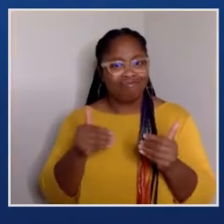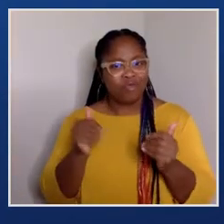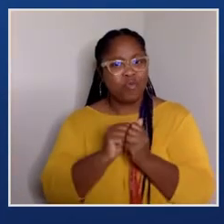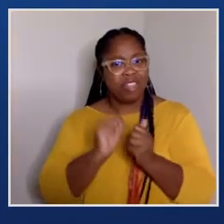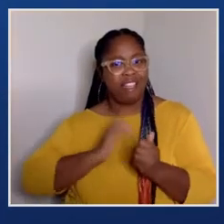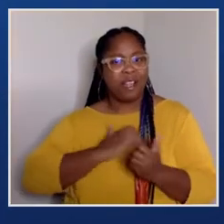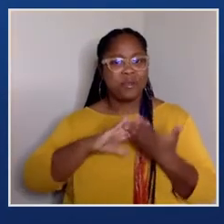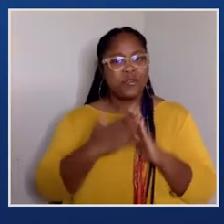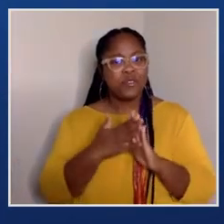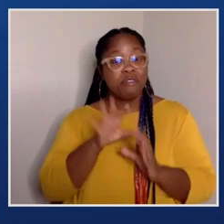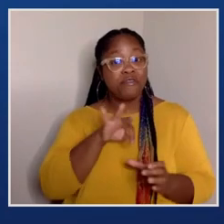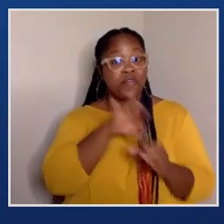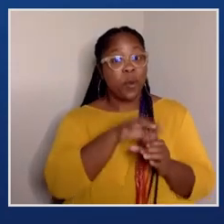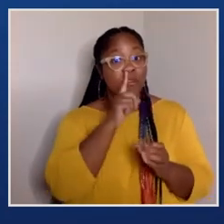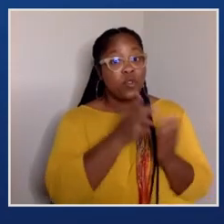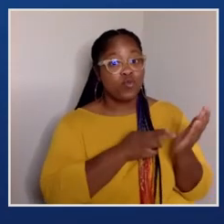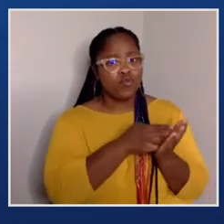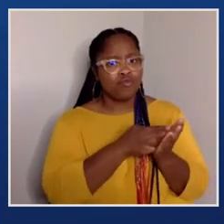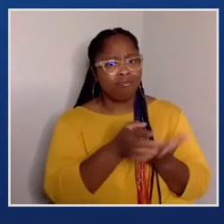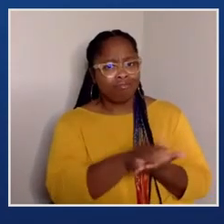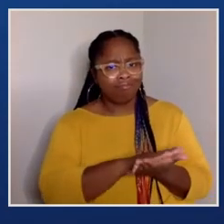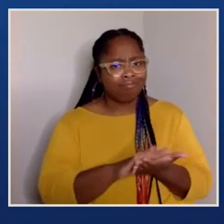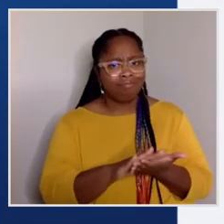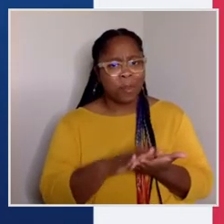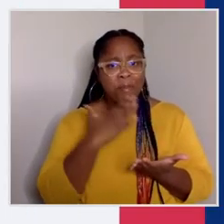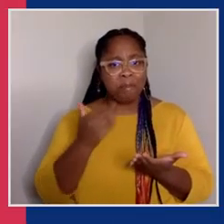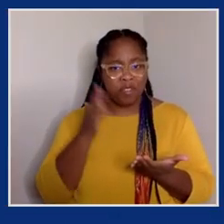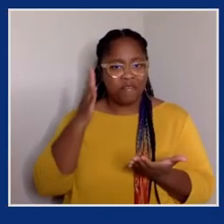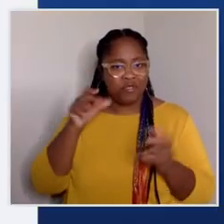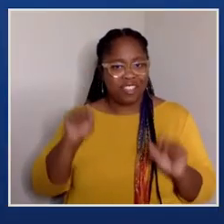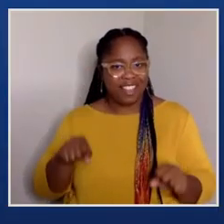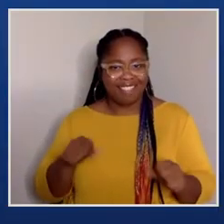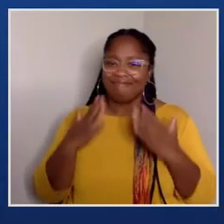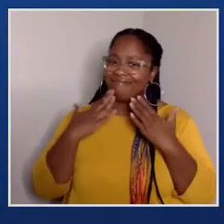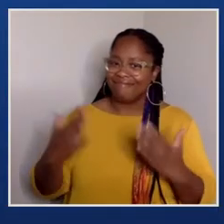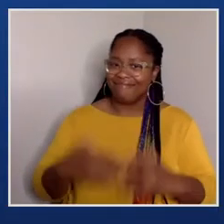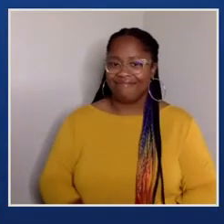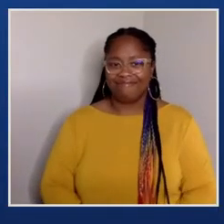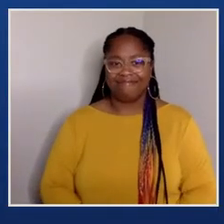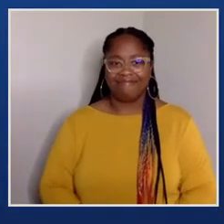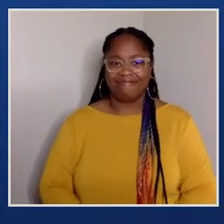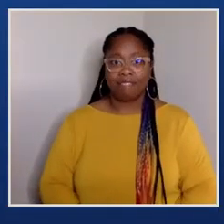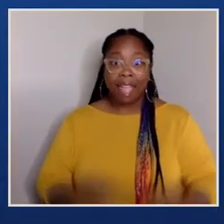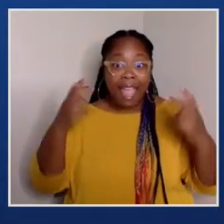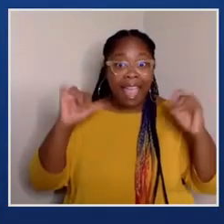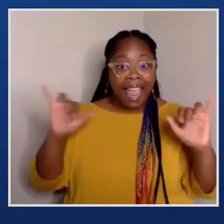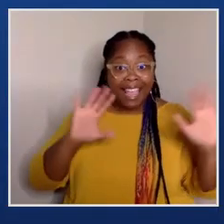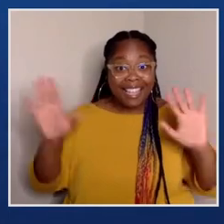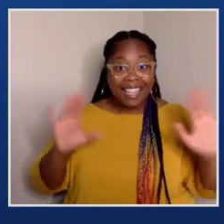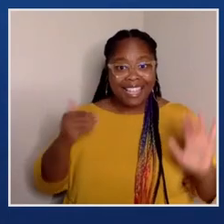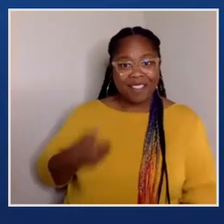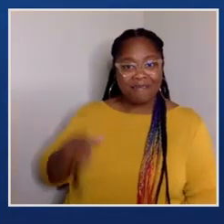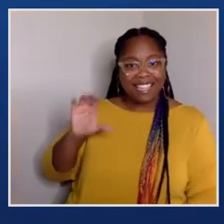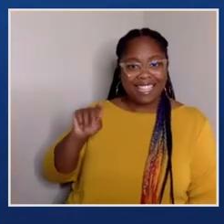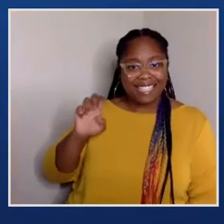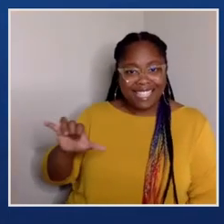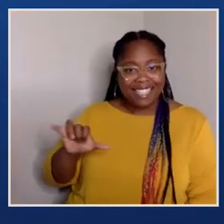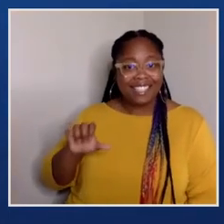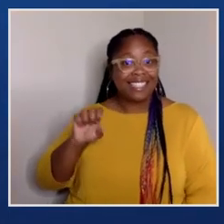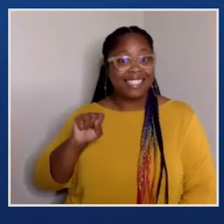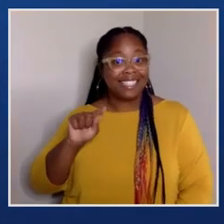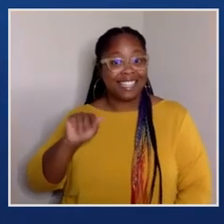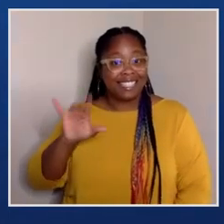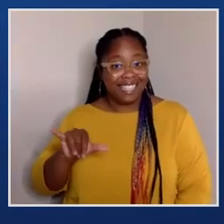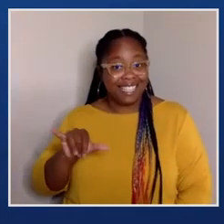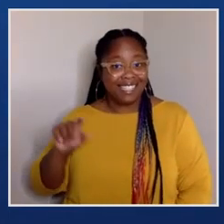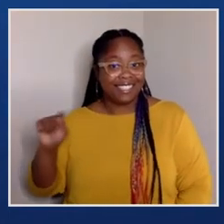for truth, decency, and a better future. Thank you. Hey, y'all, I'm Casey. I'm Stacy. And I'm Tam.